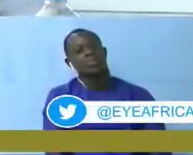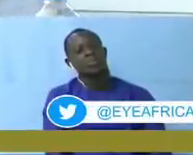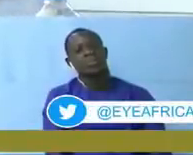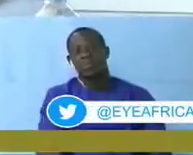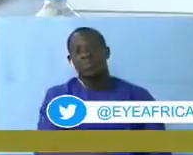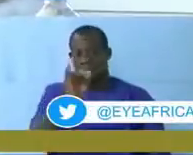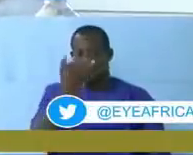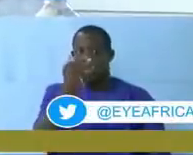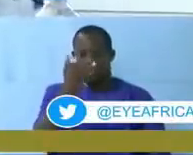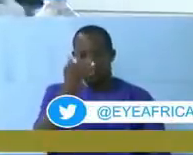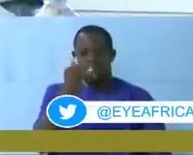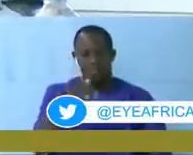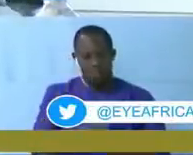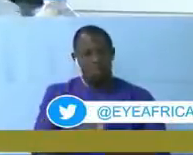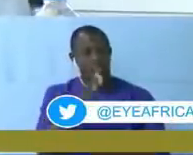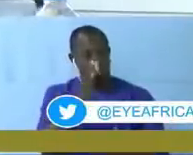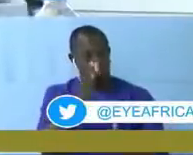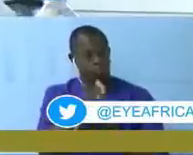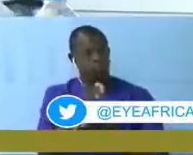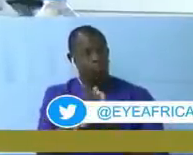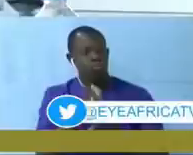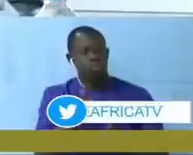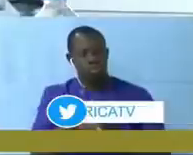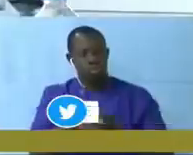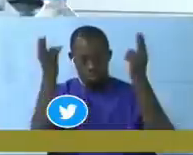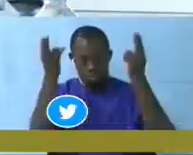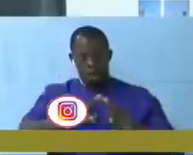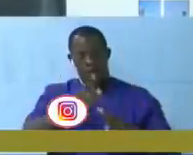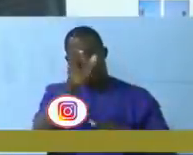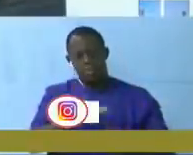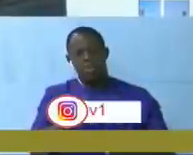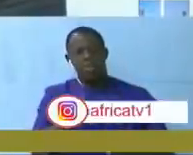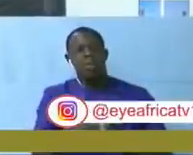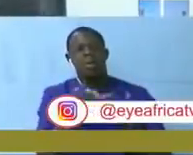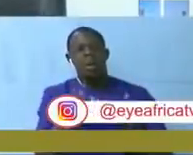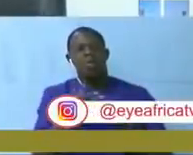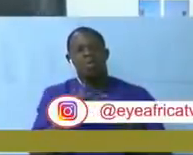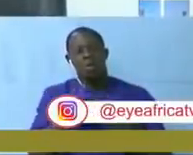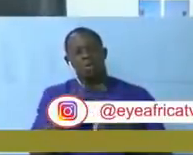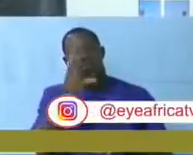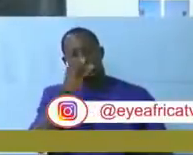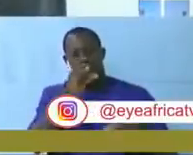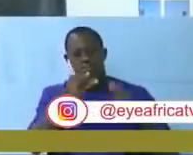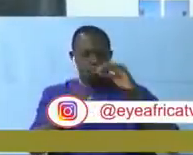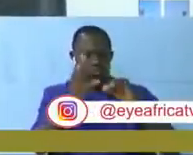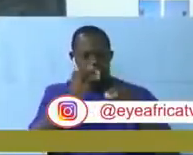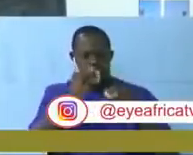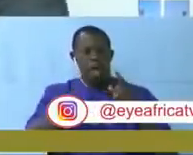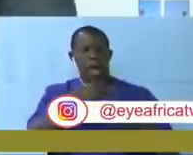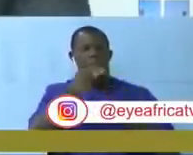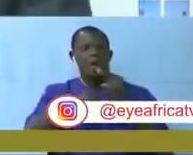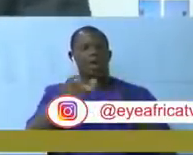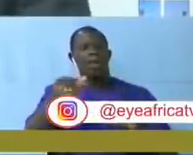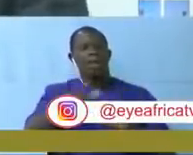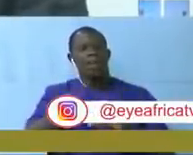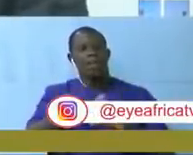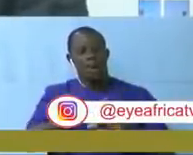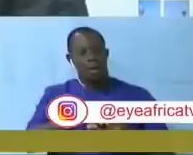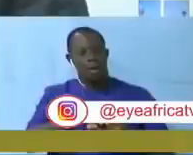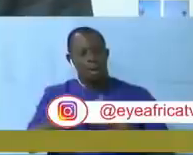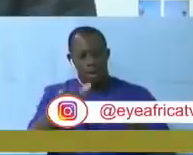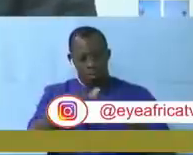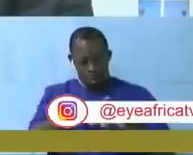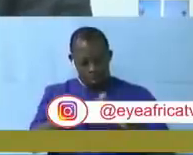very accurate Lee Tansu wa non la lolu jumna Let's now talk about membership in parliament.